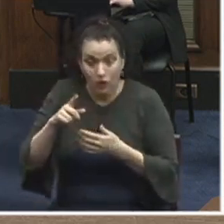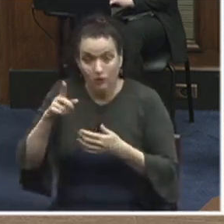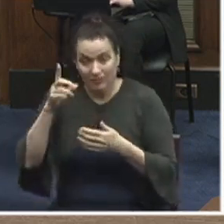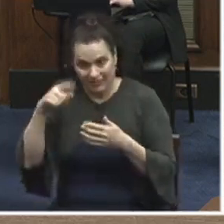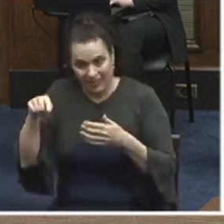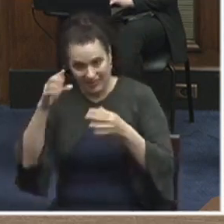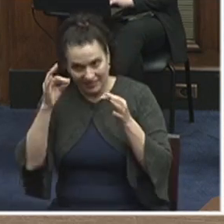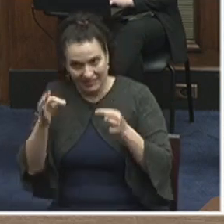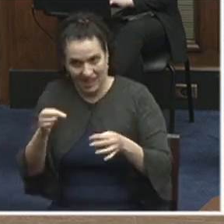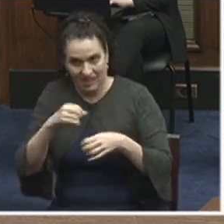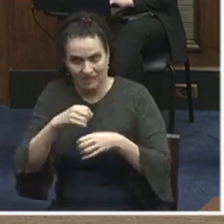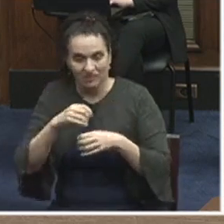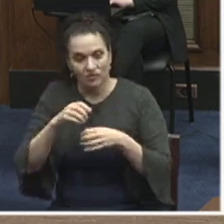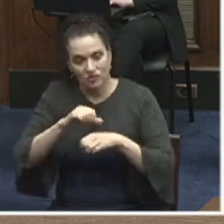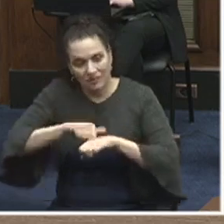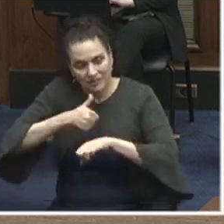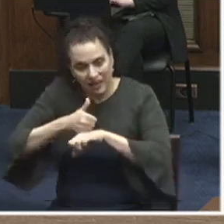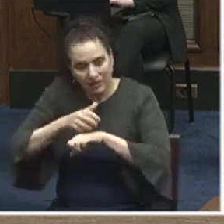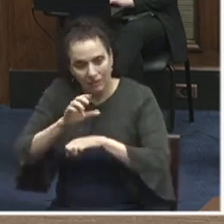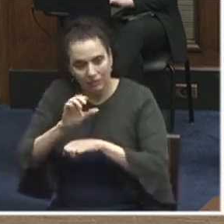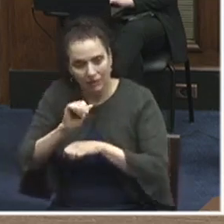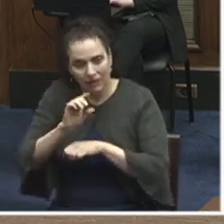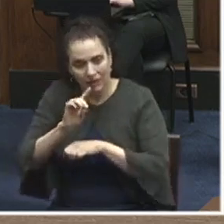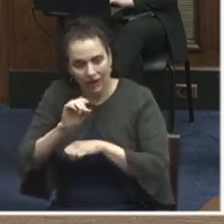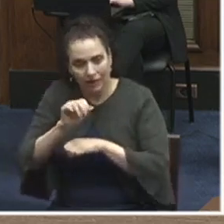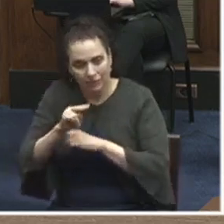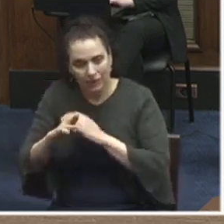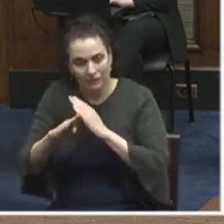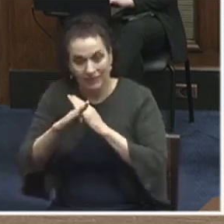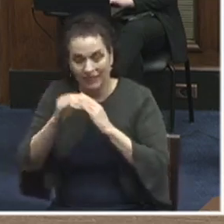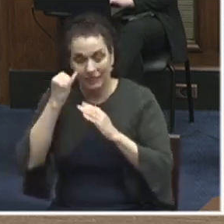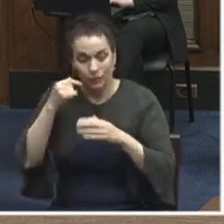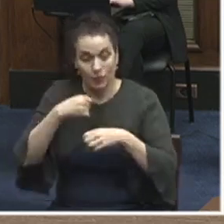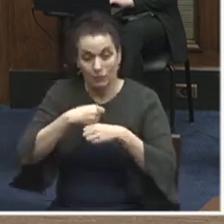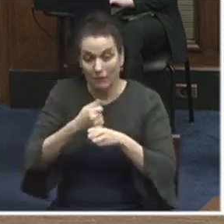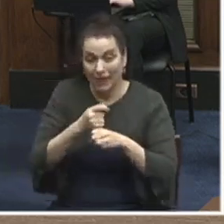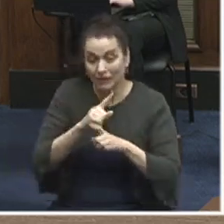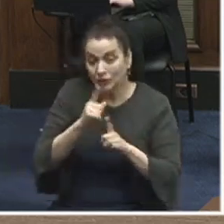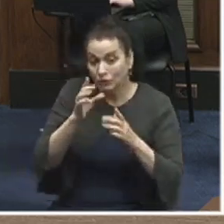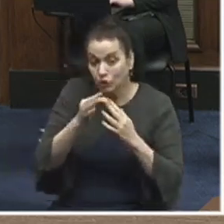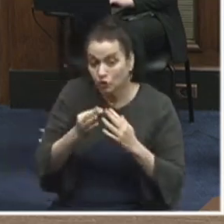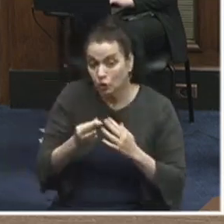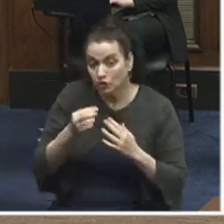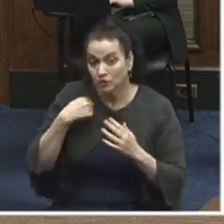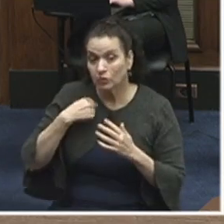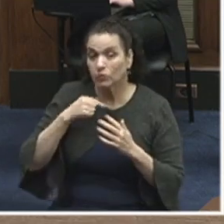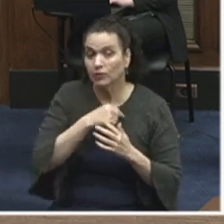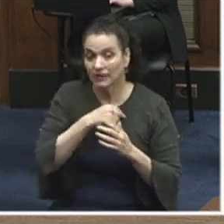those programs more difficult. And if we make different choices, we can have government